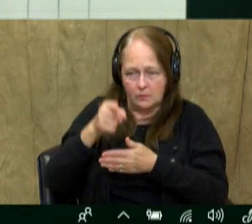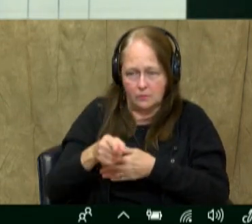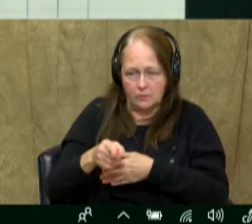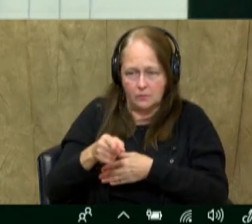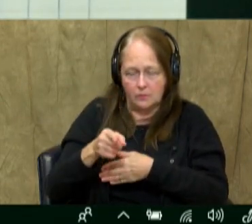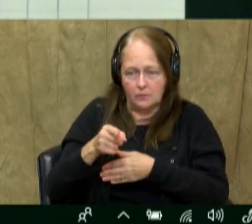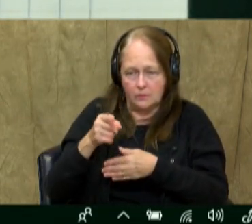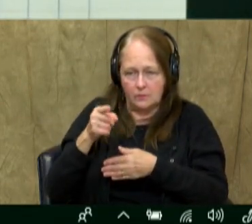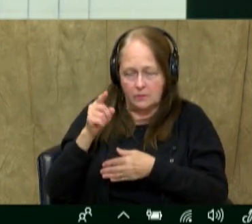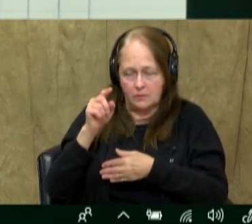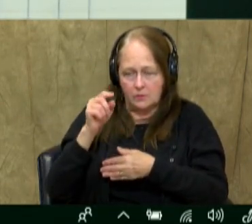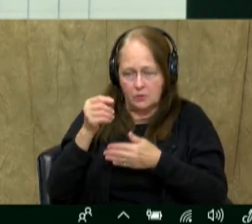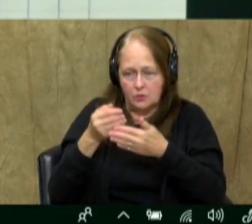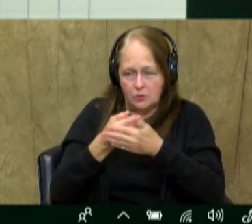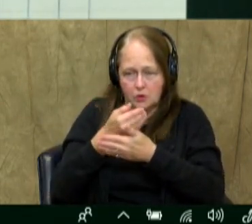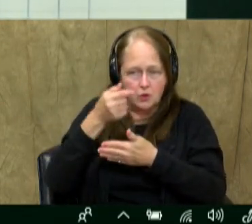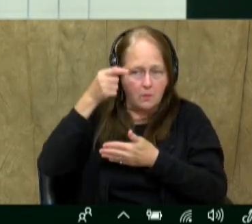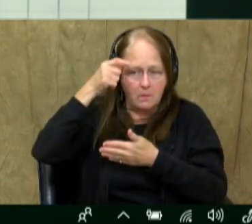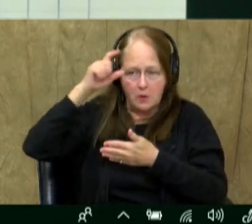Now, new moon.